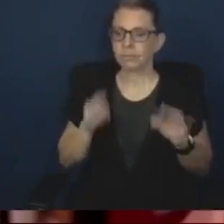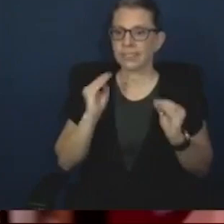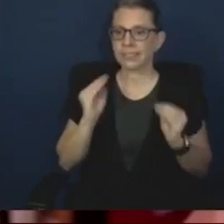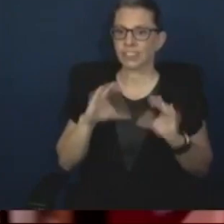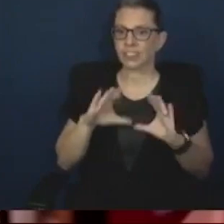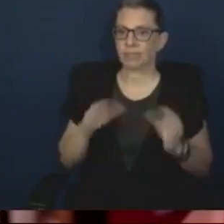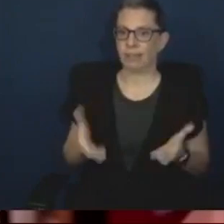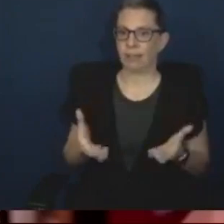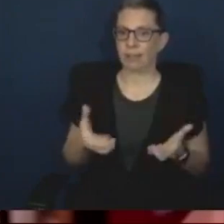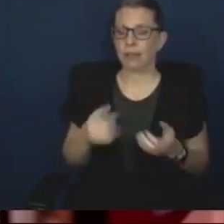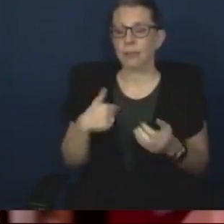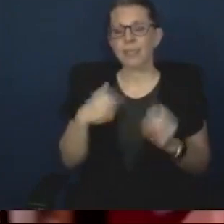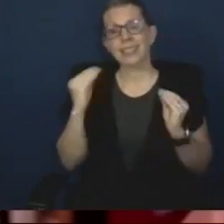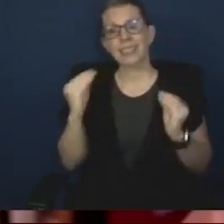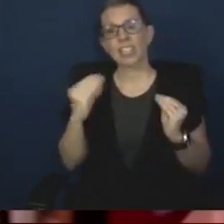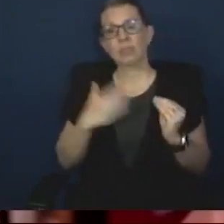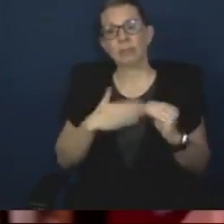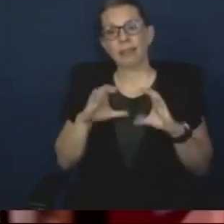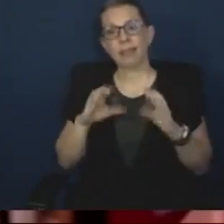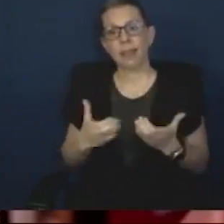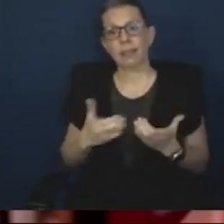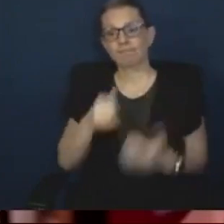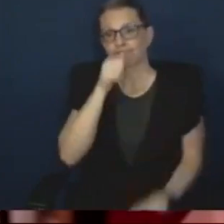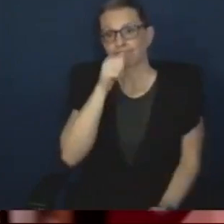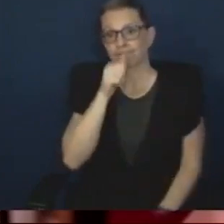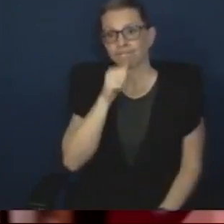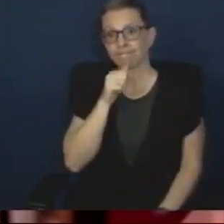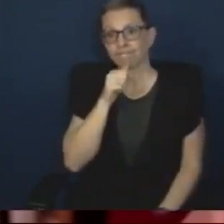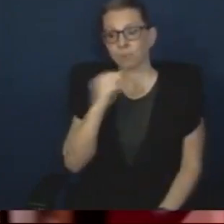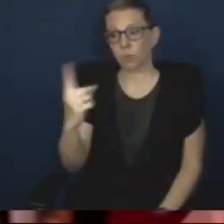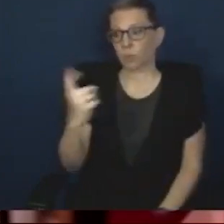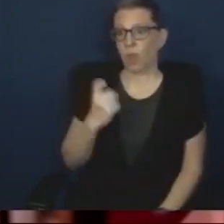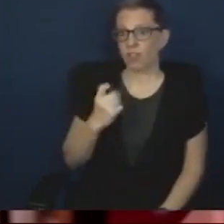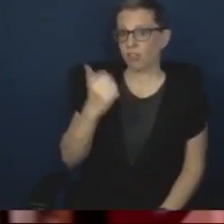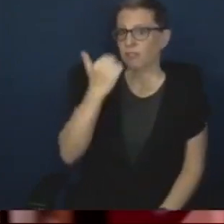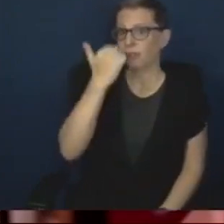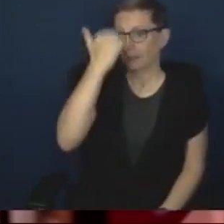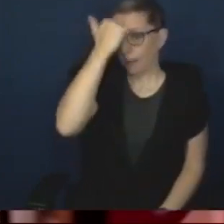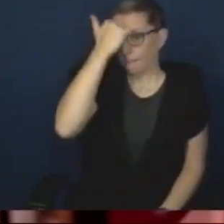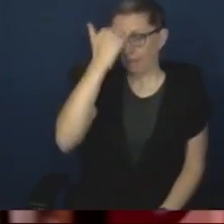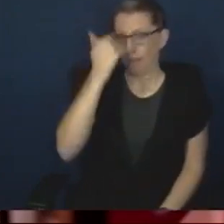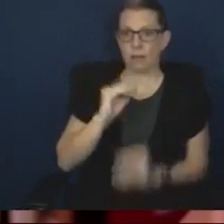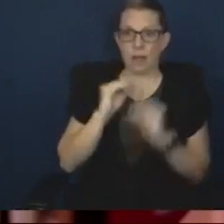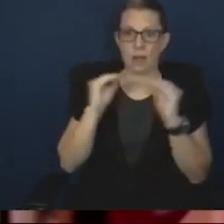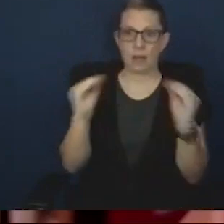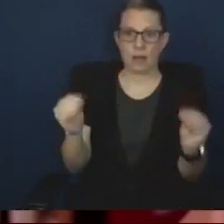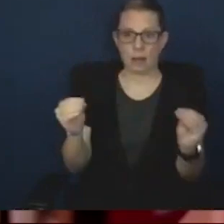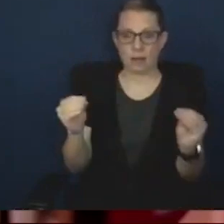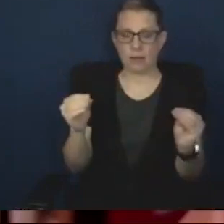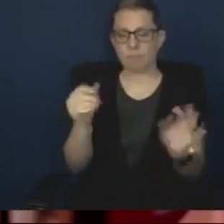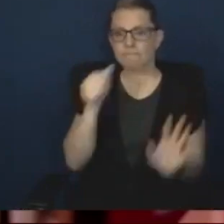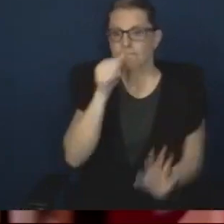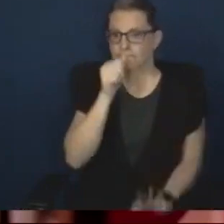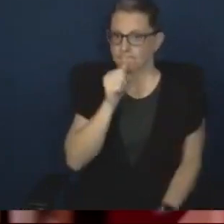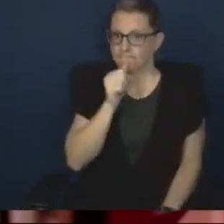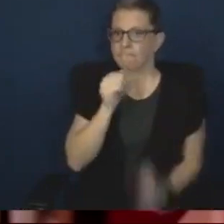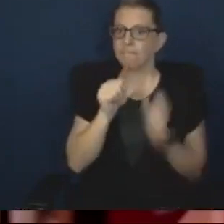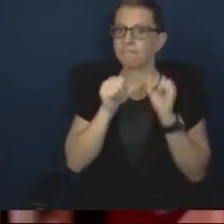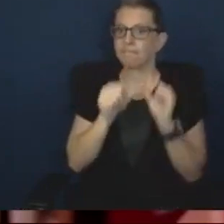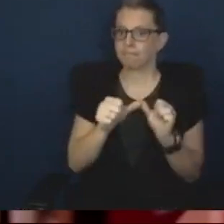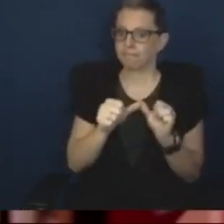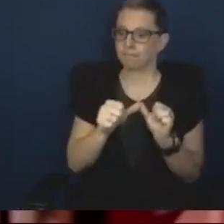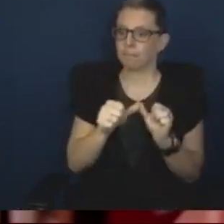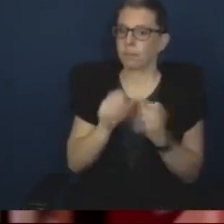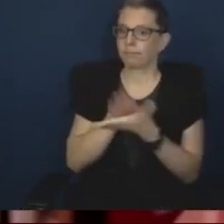When I teach my classes, I am extremely patient. No question is a dumb question. I never get impatient with people. I treat them